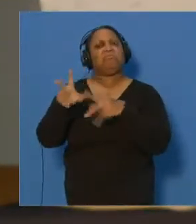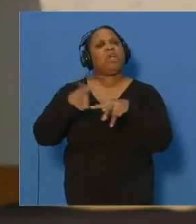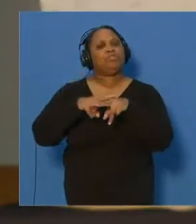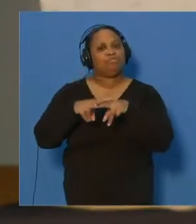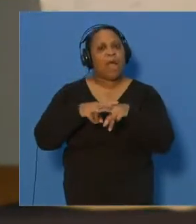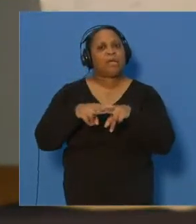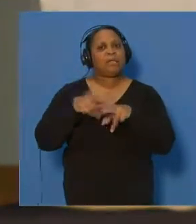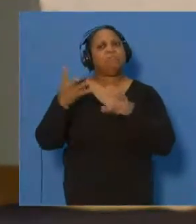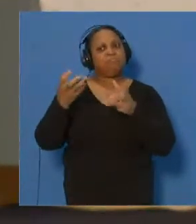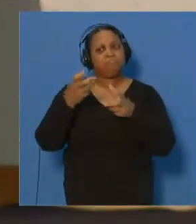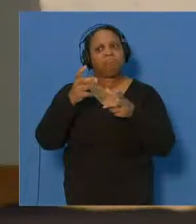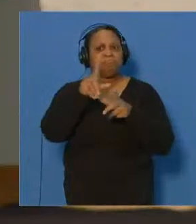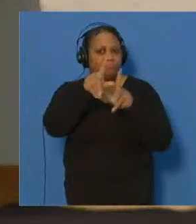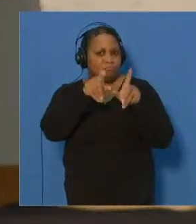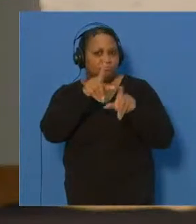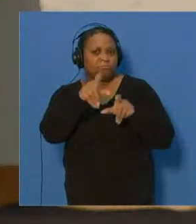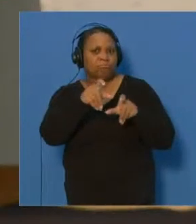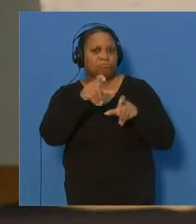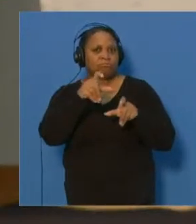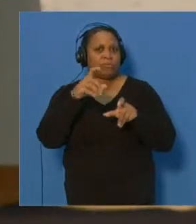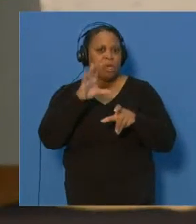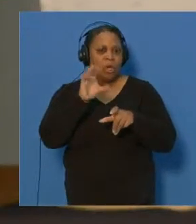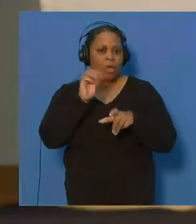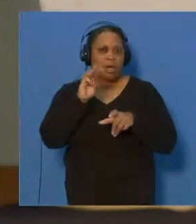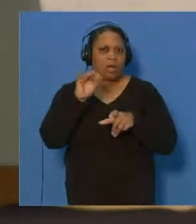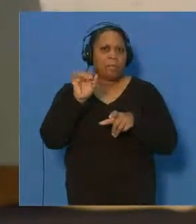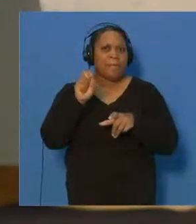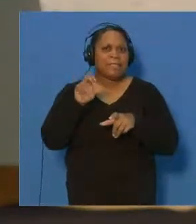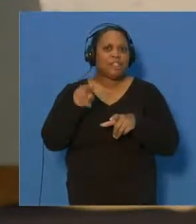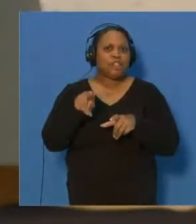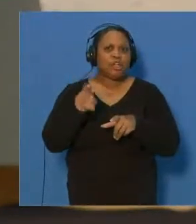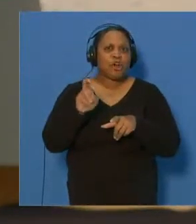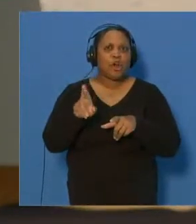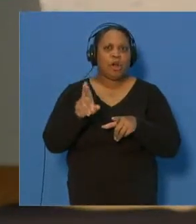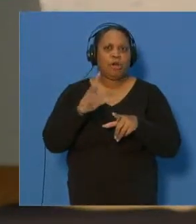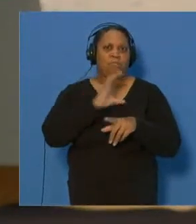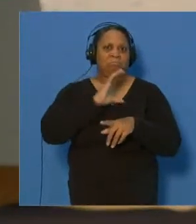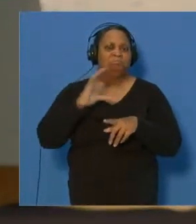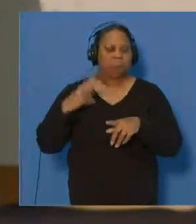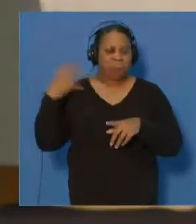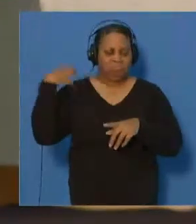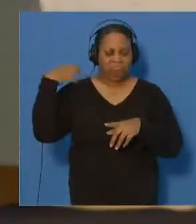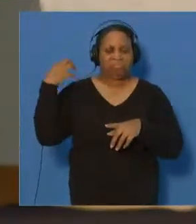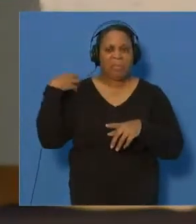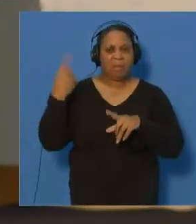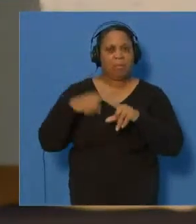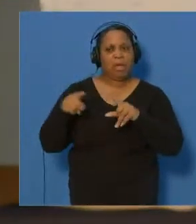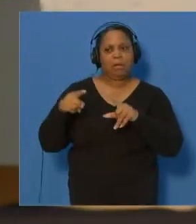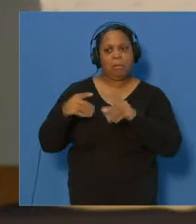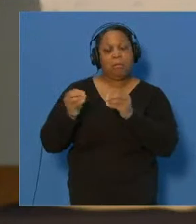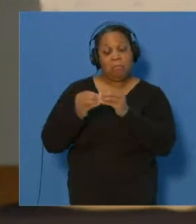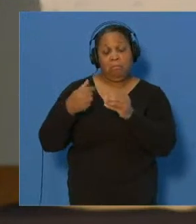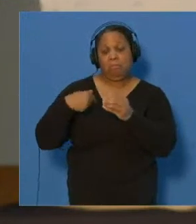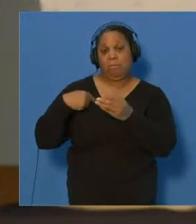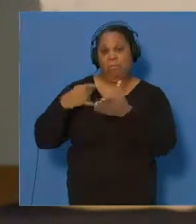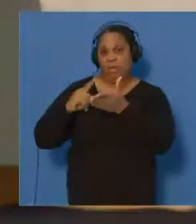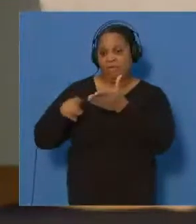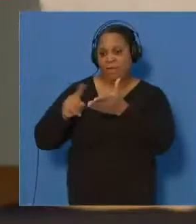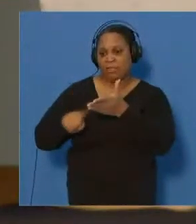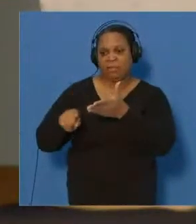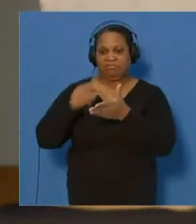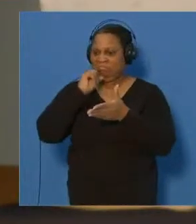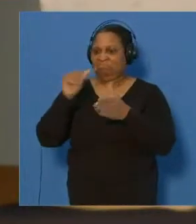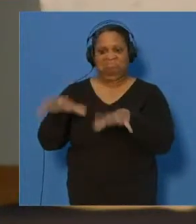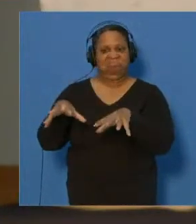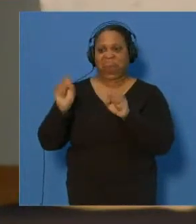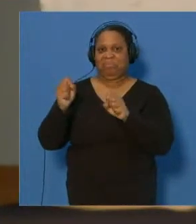situation to the commission the other day, but further to my investigation on this, this individual was not arrested.